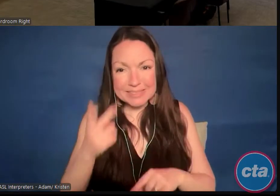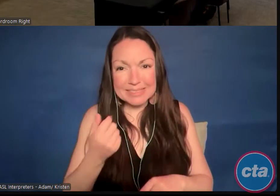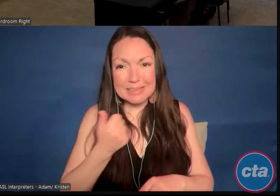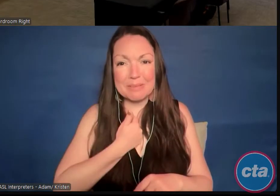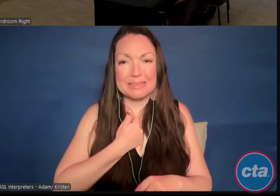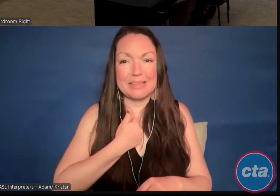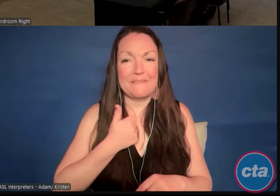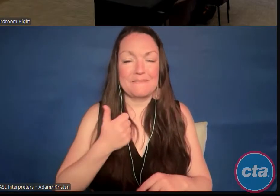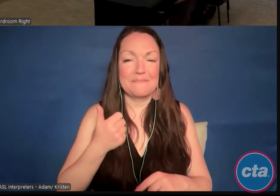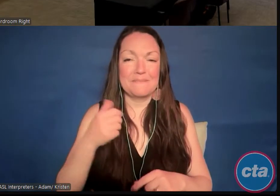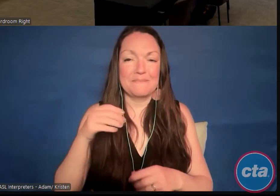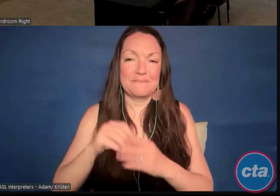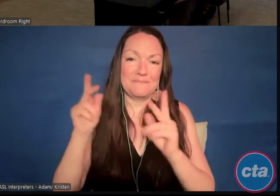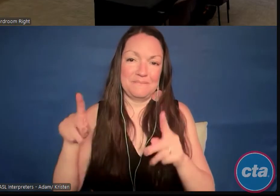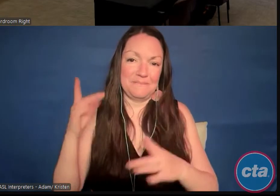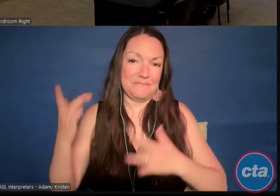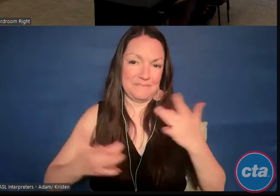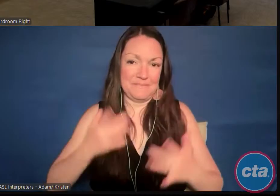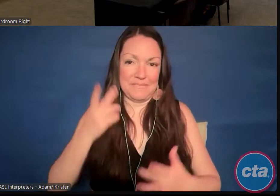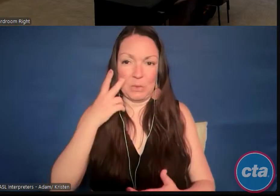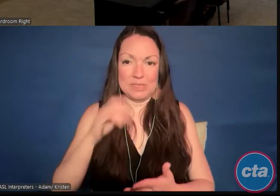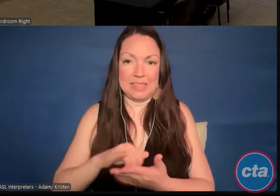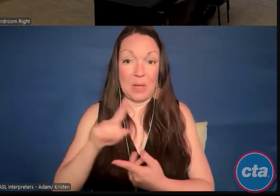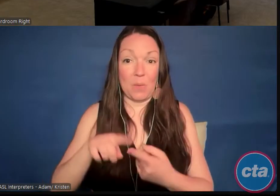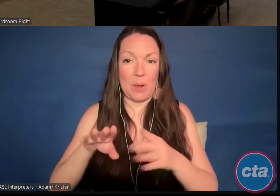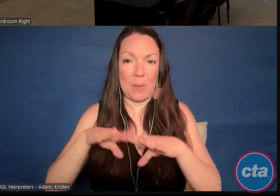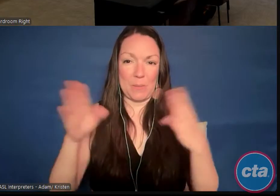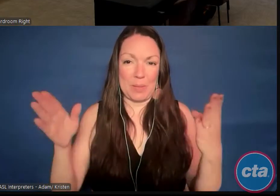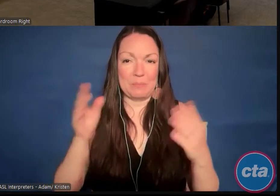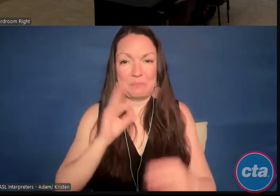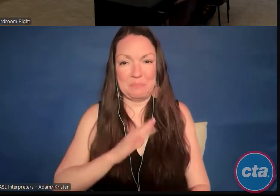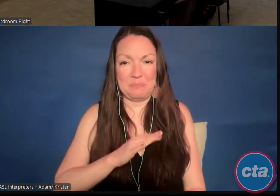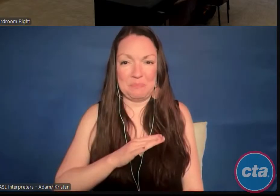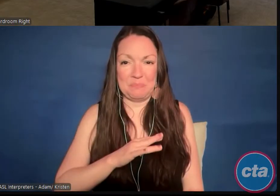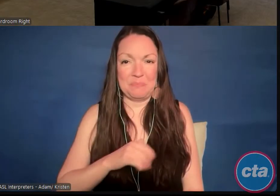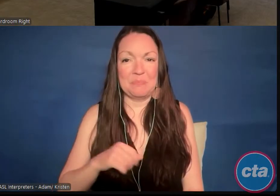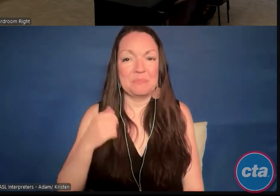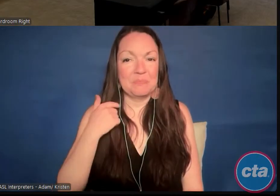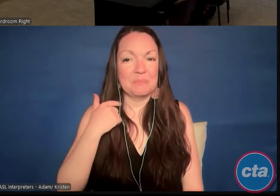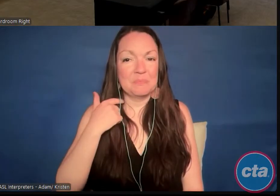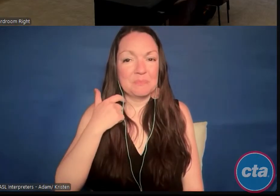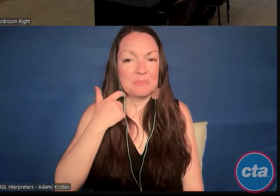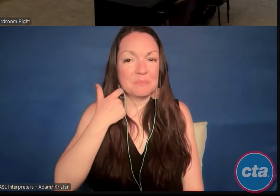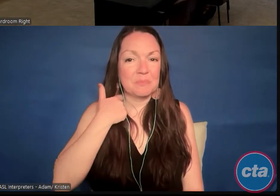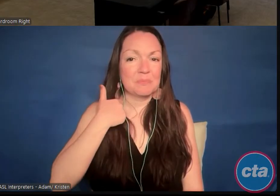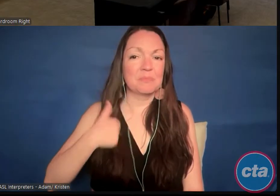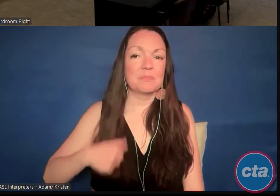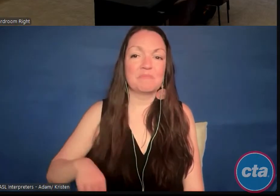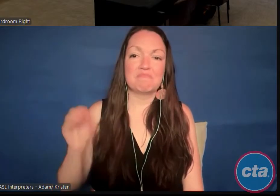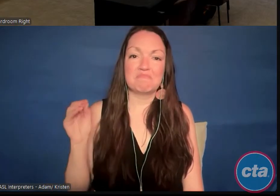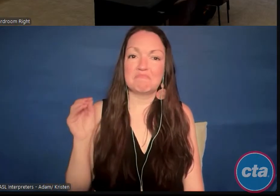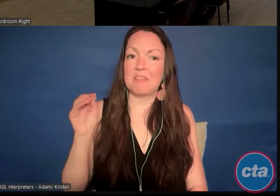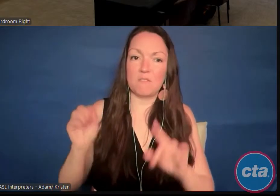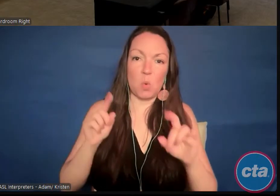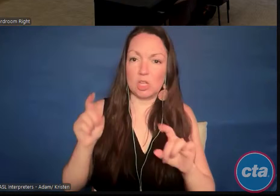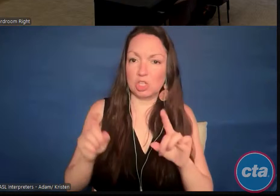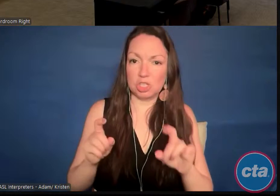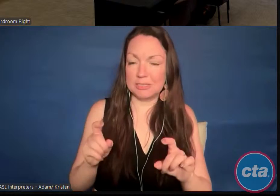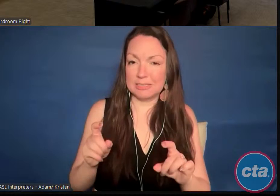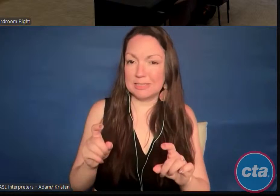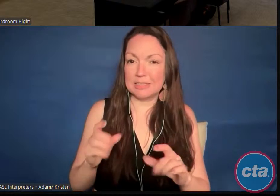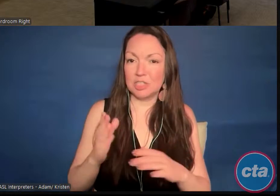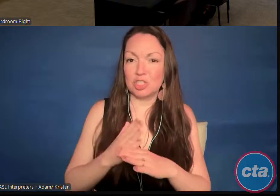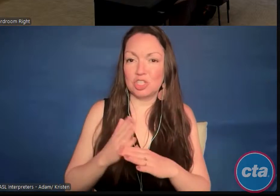myself when it's open. But yeah, I don't have any questions. I'm just sharing